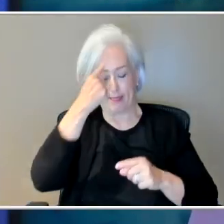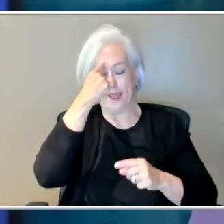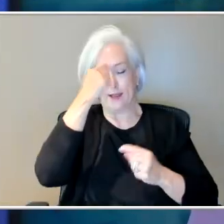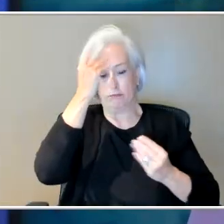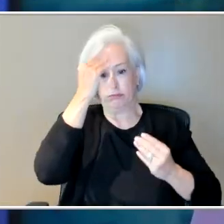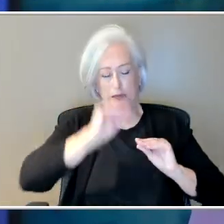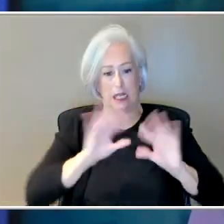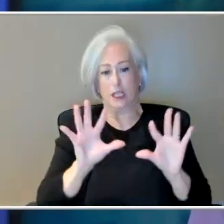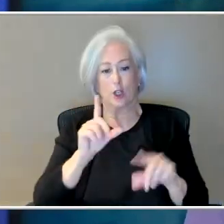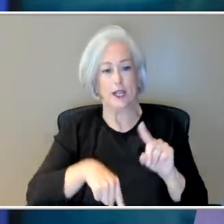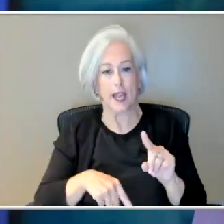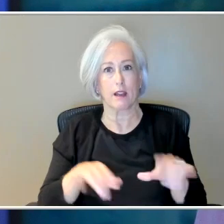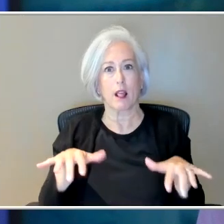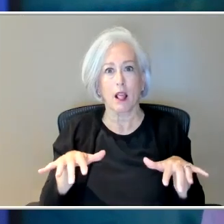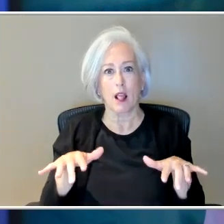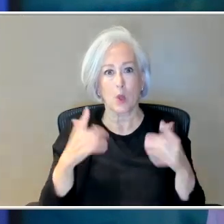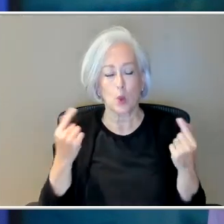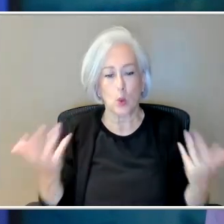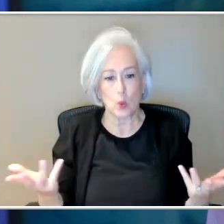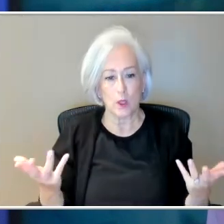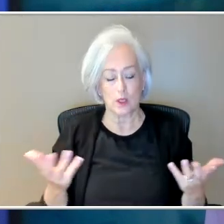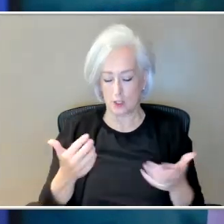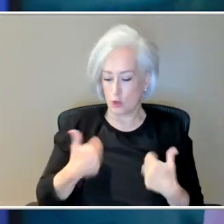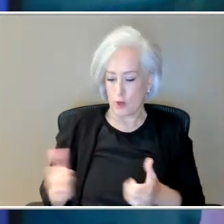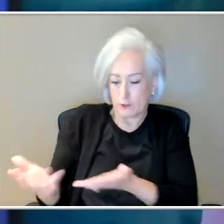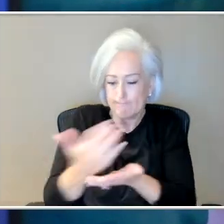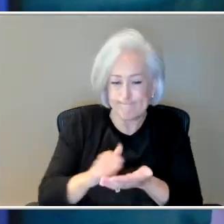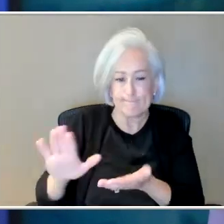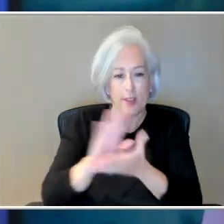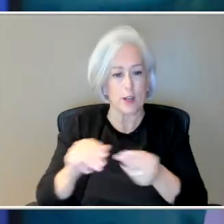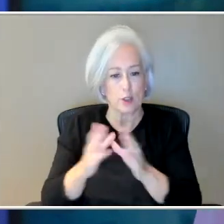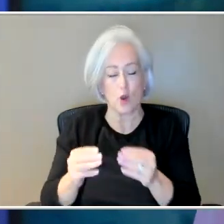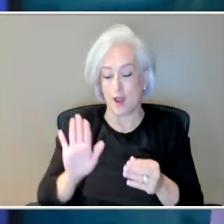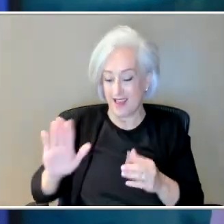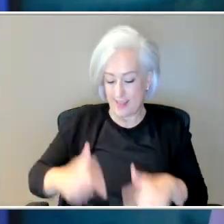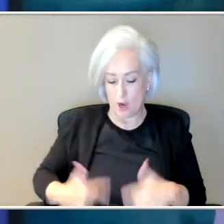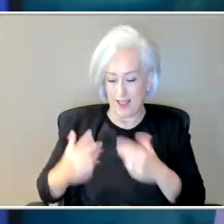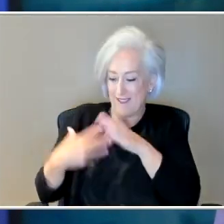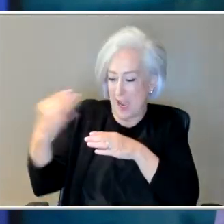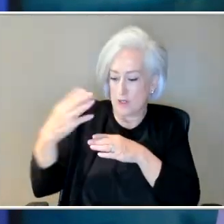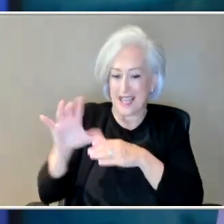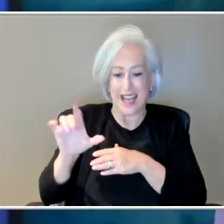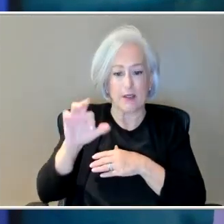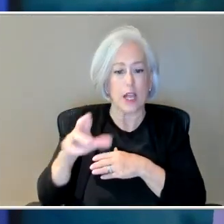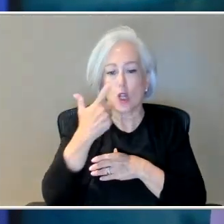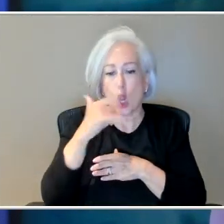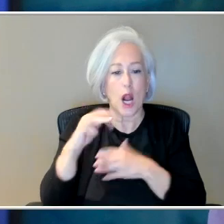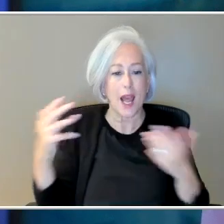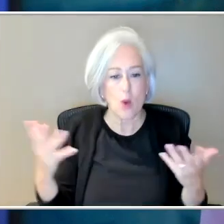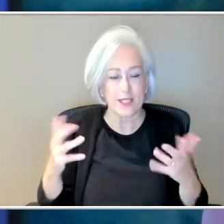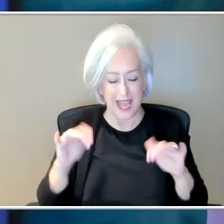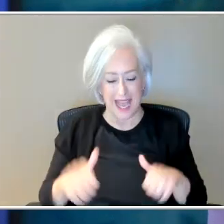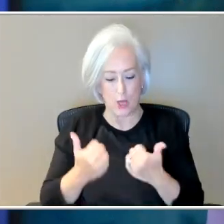it is, getting that story, trying to understand, what does their life look like outside of this cancer diagnosis, so we can understand how to keep, all the pieces